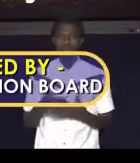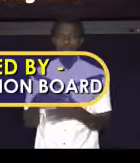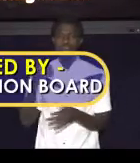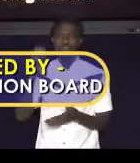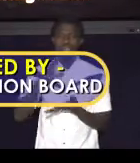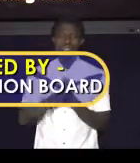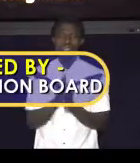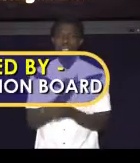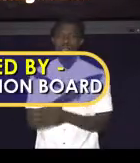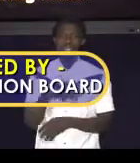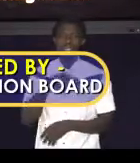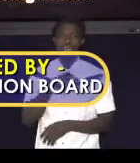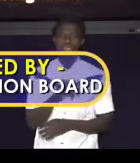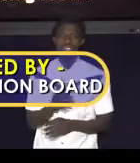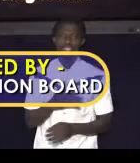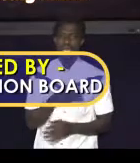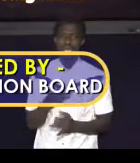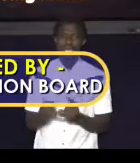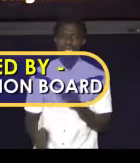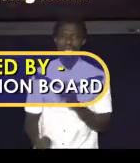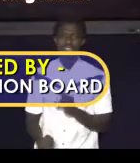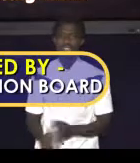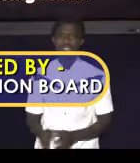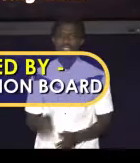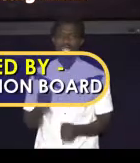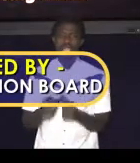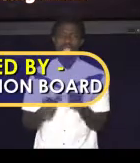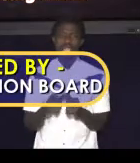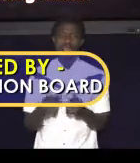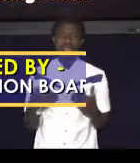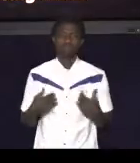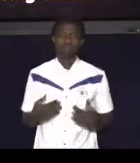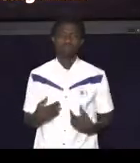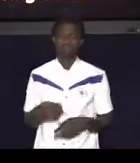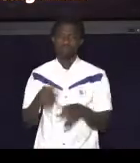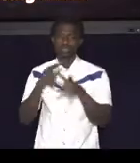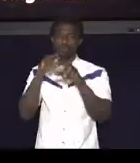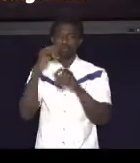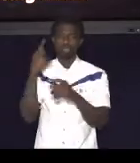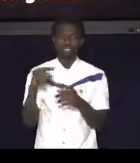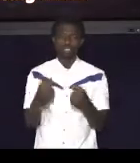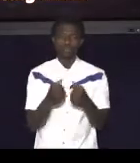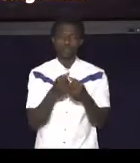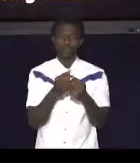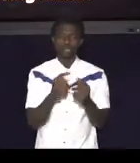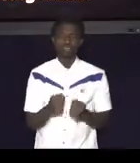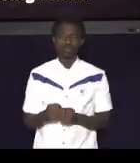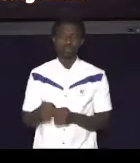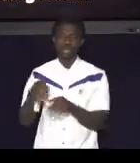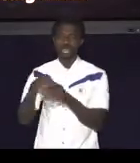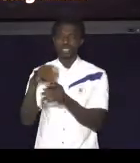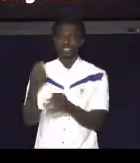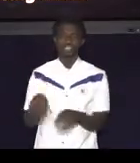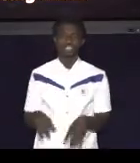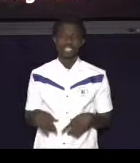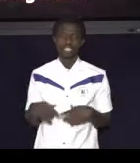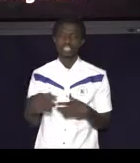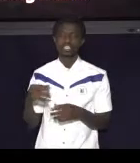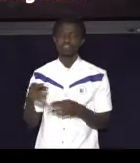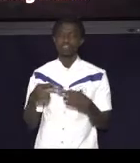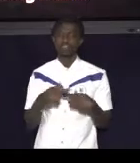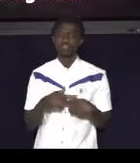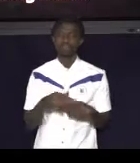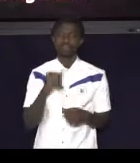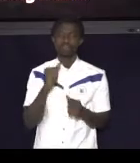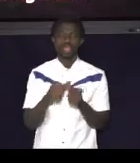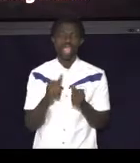a minister. And lastly, everybody watched the match together in the living room.